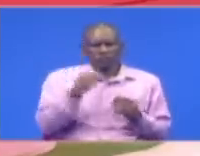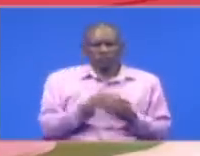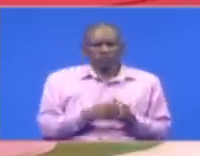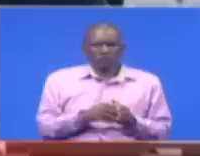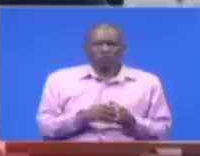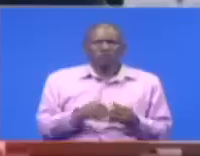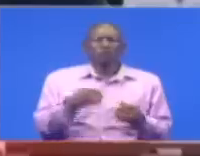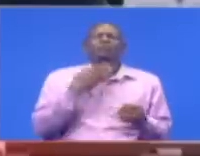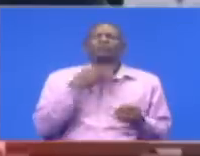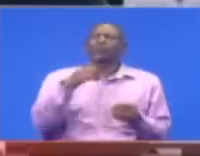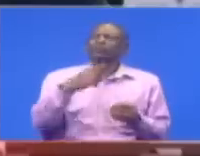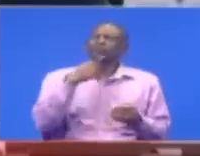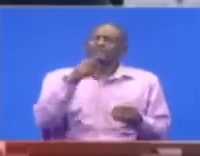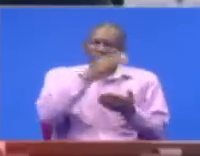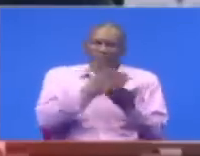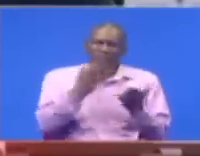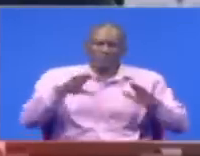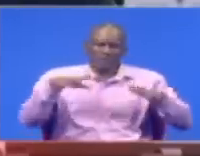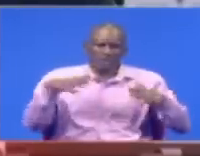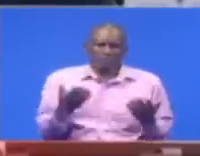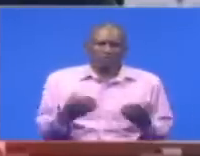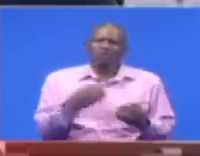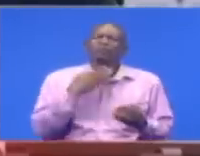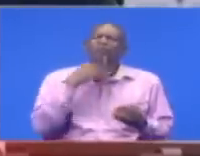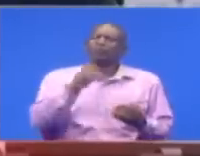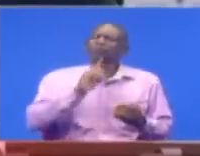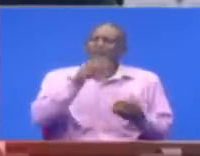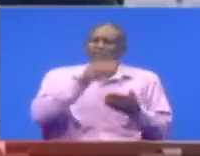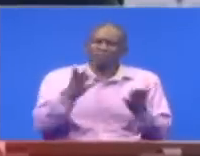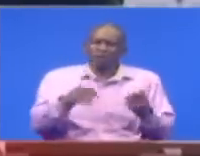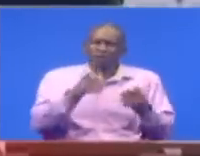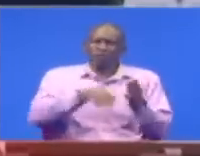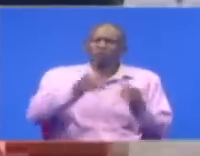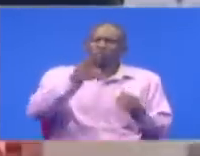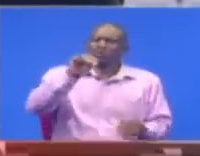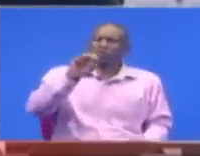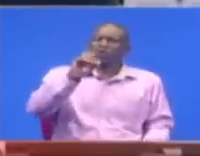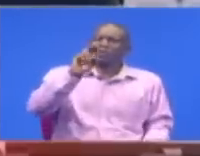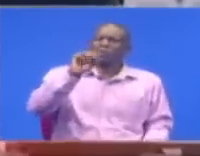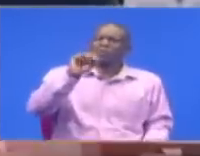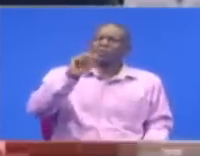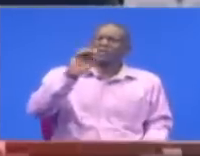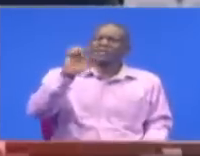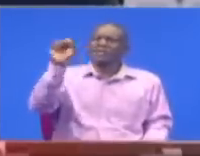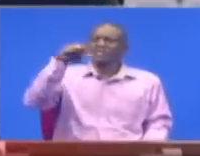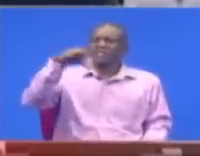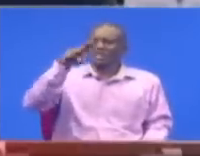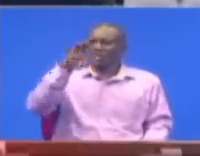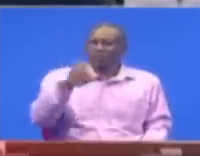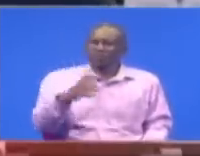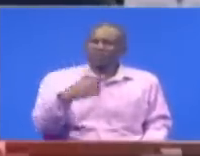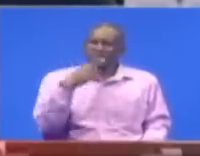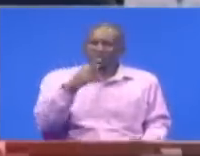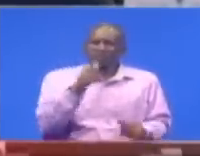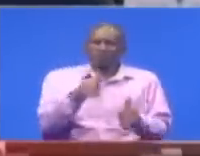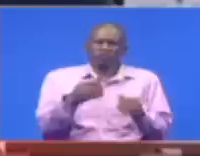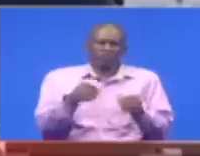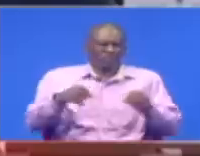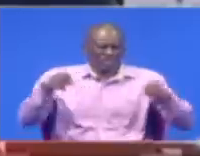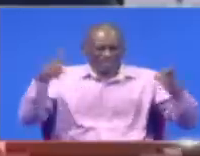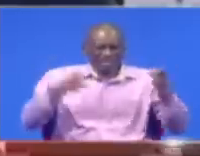we would like you to say something about what Montesquieu said, and which I think you have sufficiently